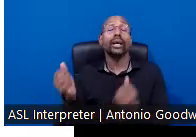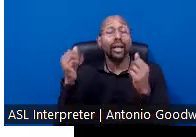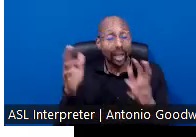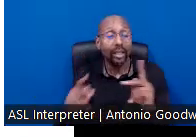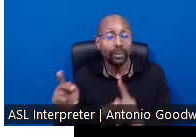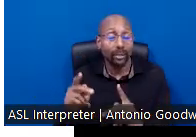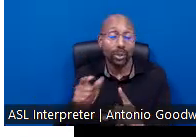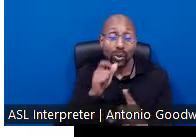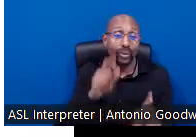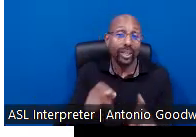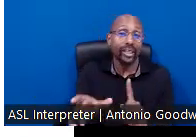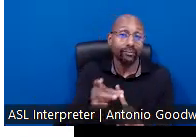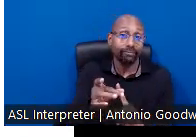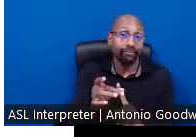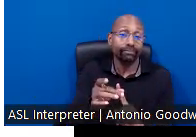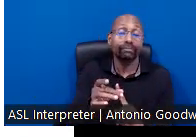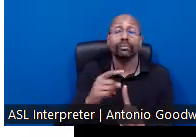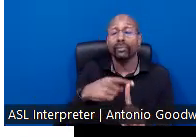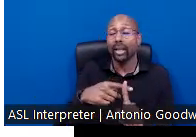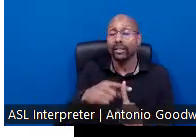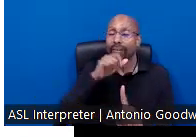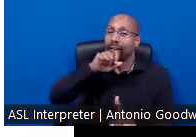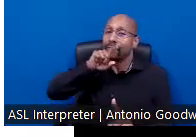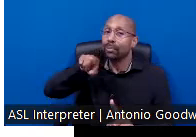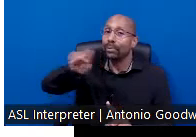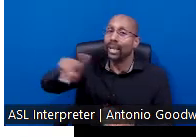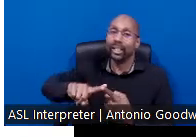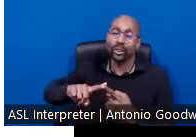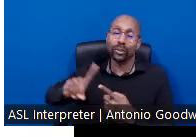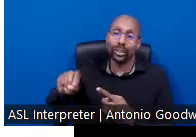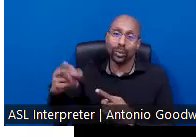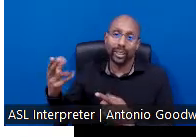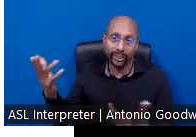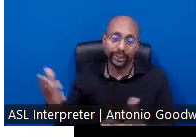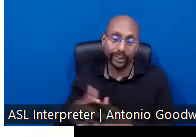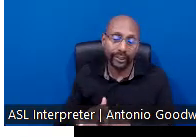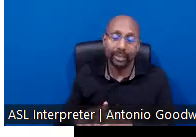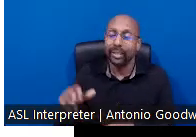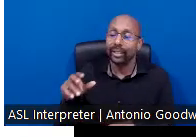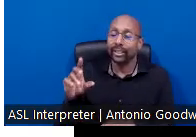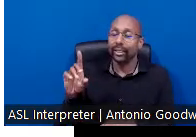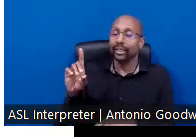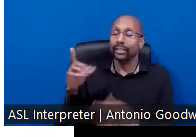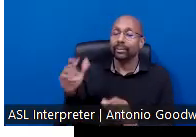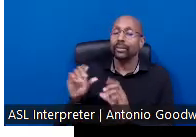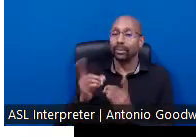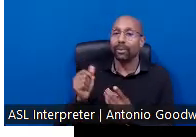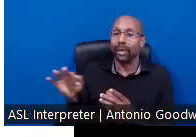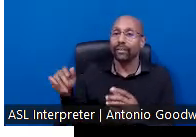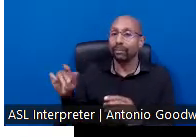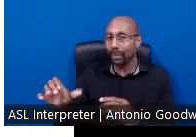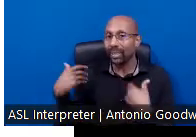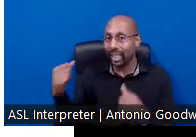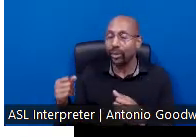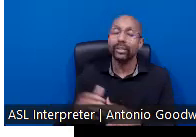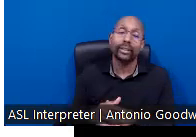cases back, which, helps in the overall downward trend where we are. But the realistic side of things is